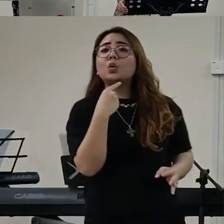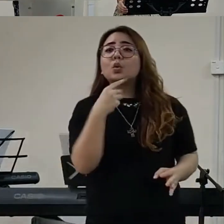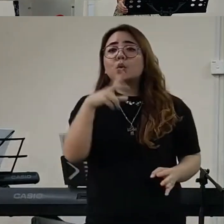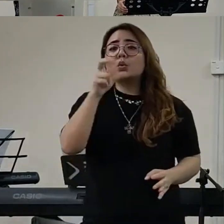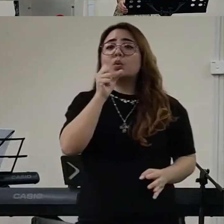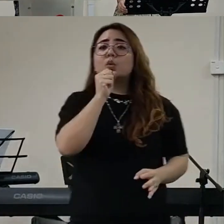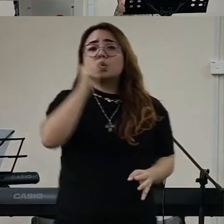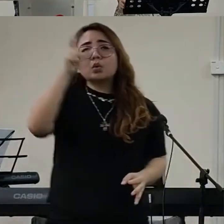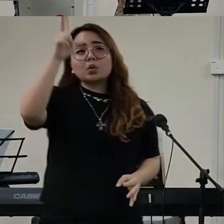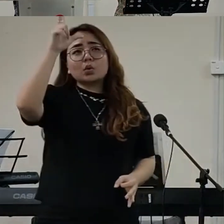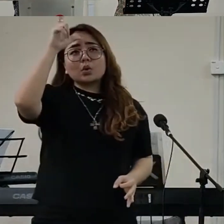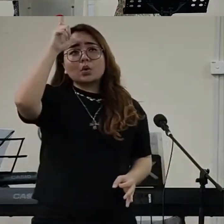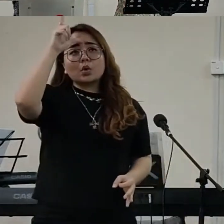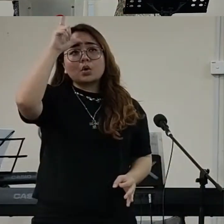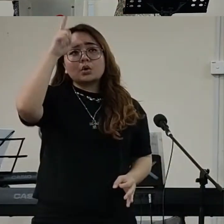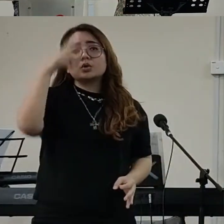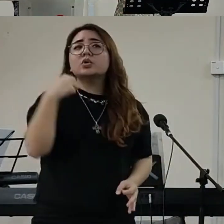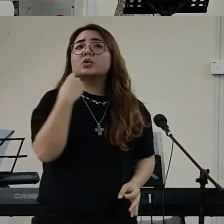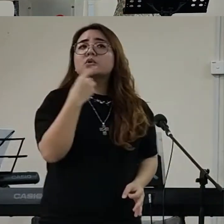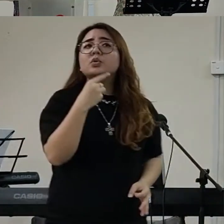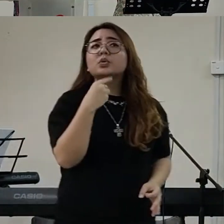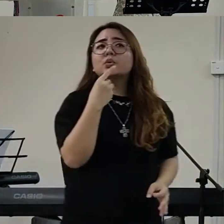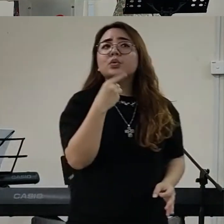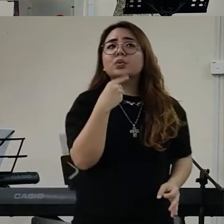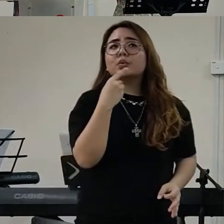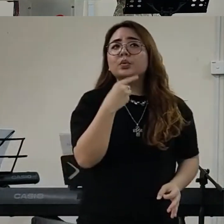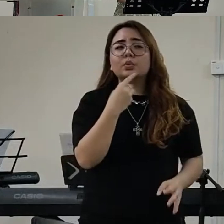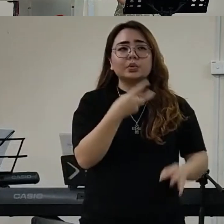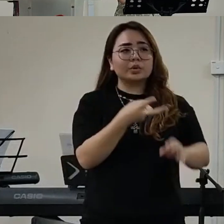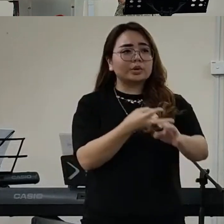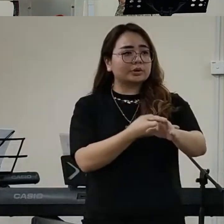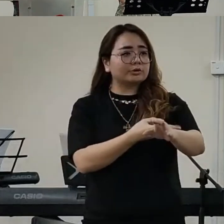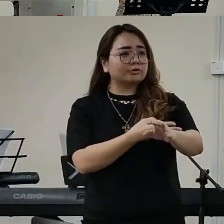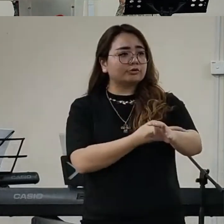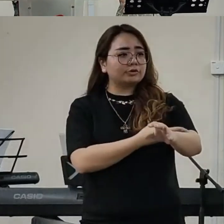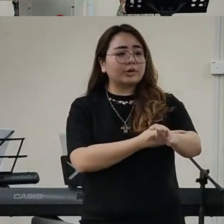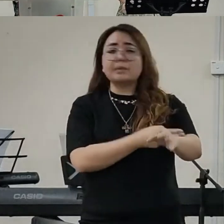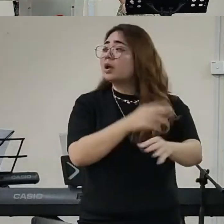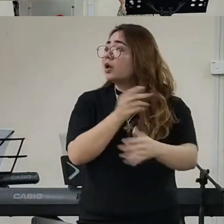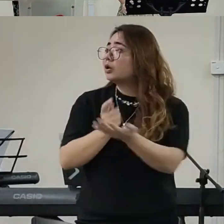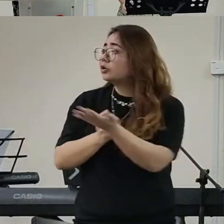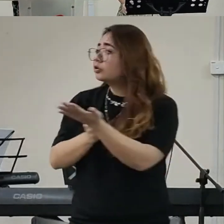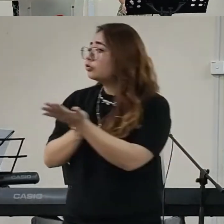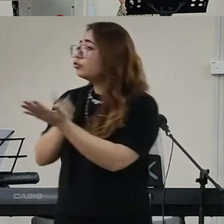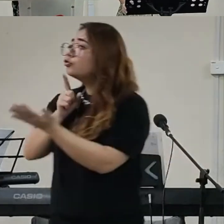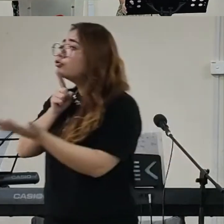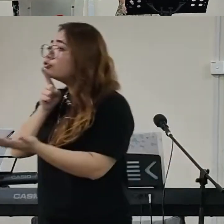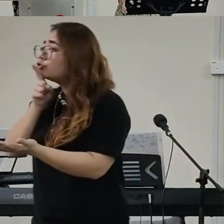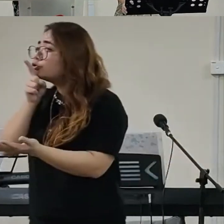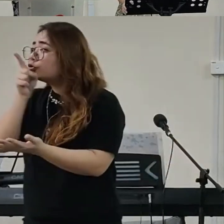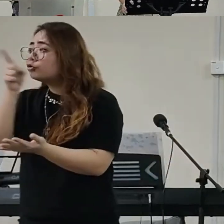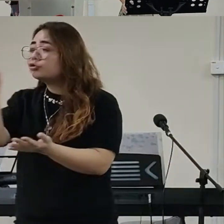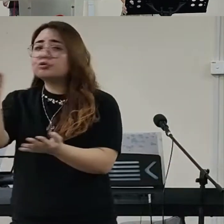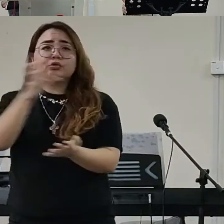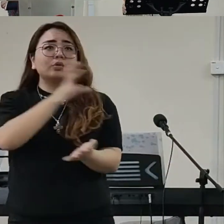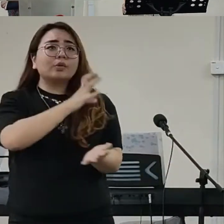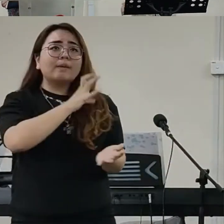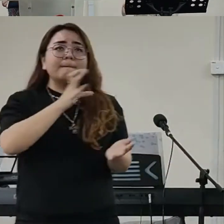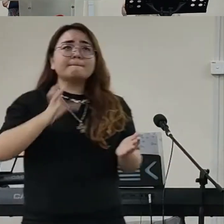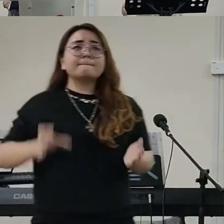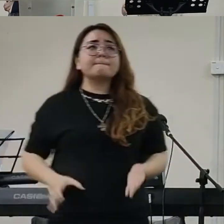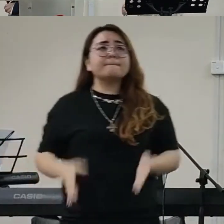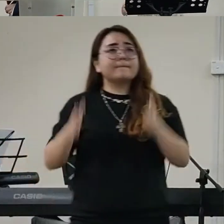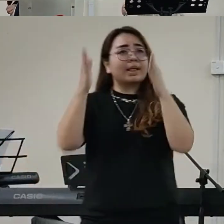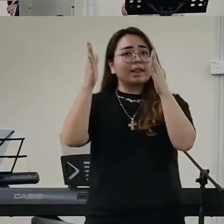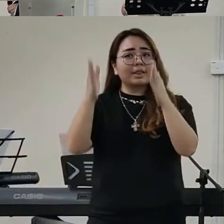How many of you are familiar with that? Okay, true believers are sheep. Anyone who rejects Jesus, you are goats.